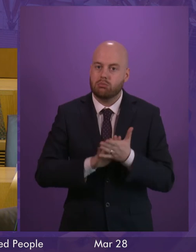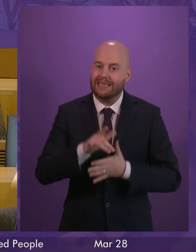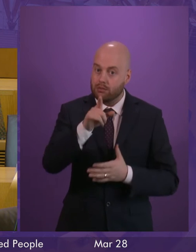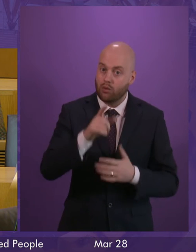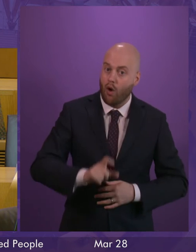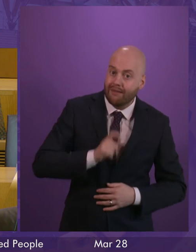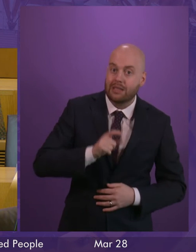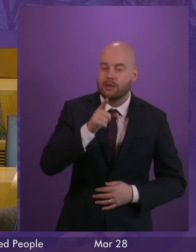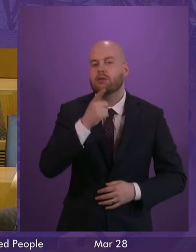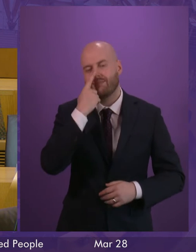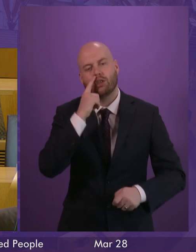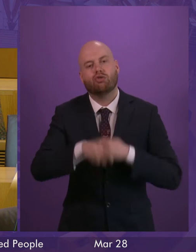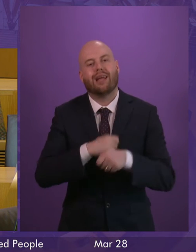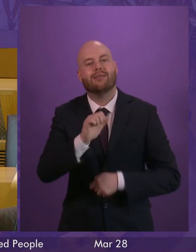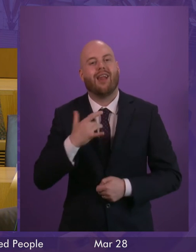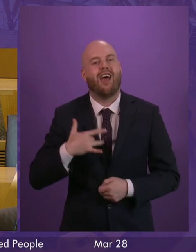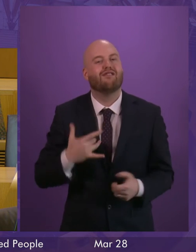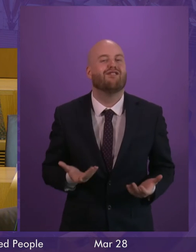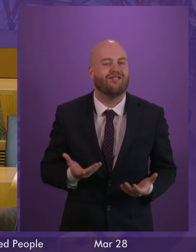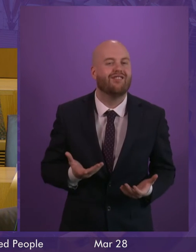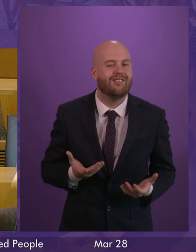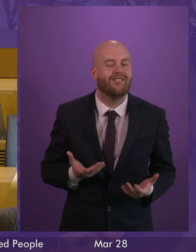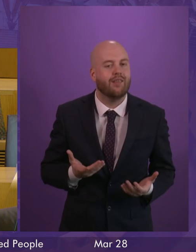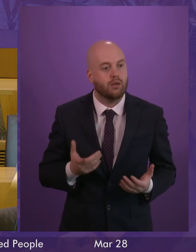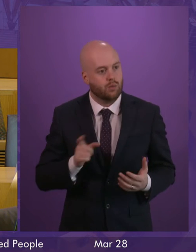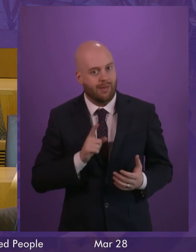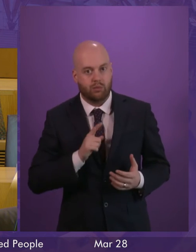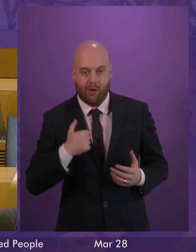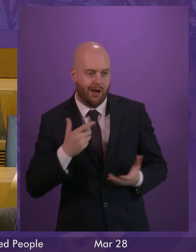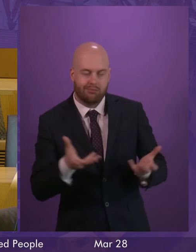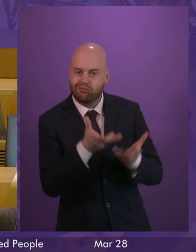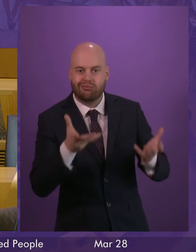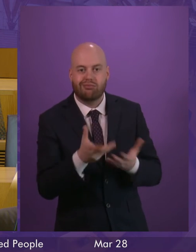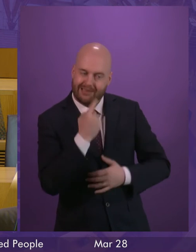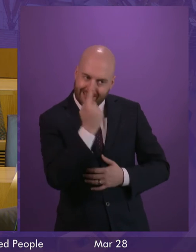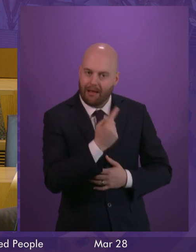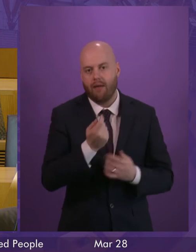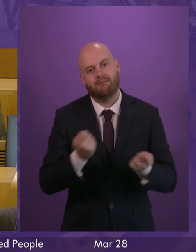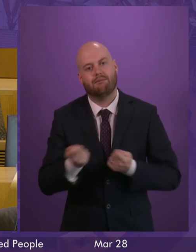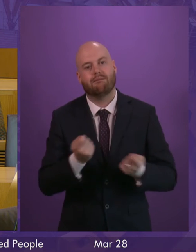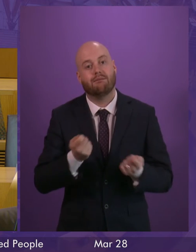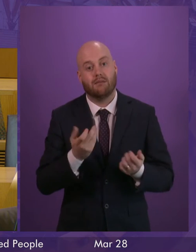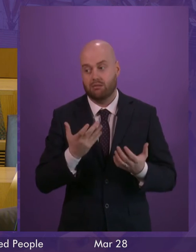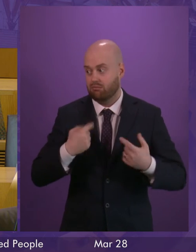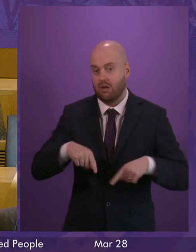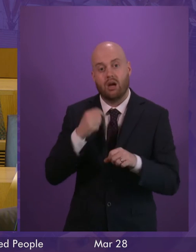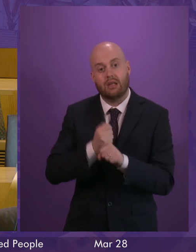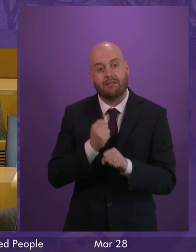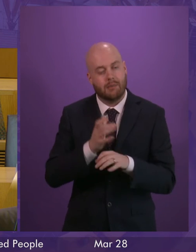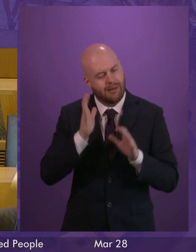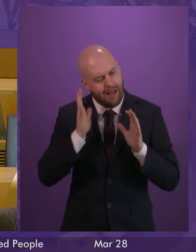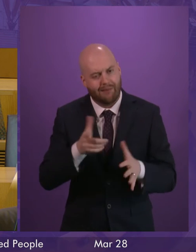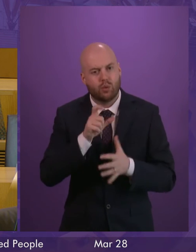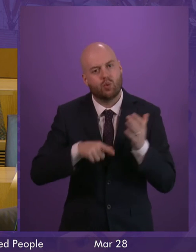obviously faced challenges, but can give them that spark of determination and self-sufficiency. And we must do more to support them and